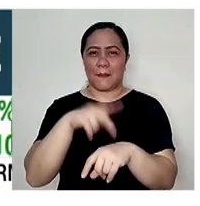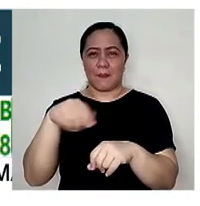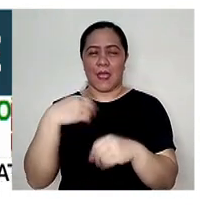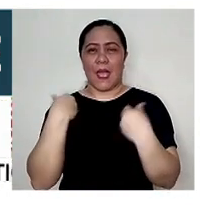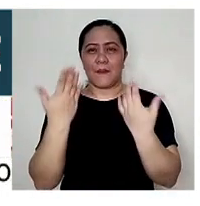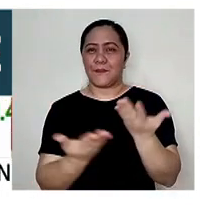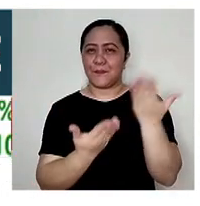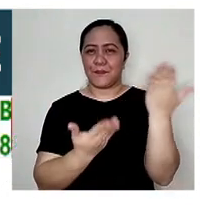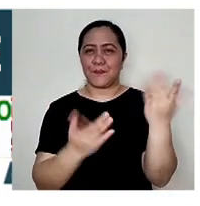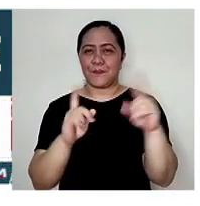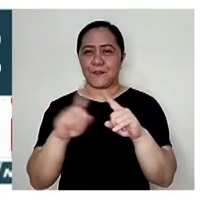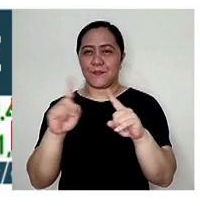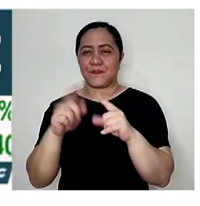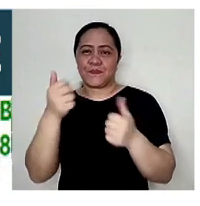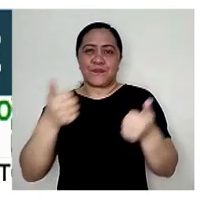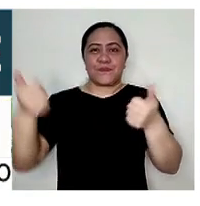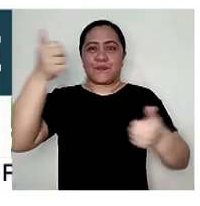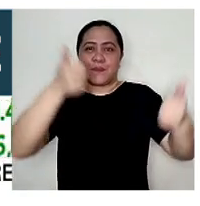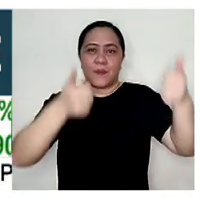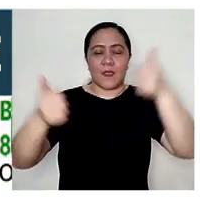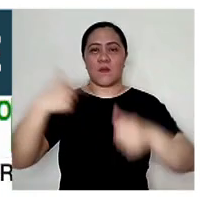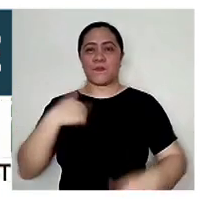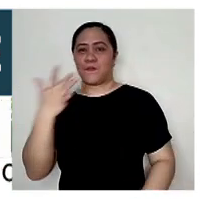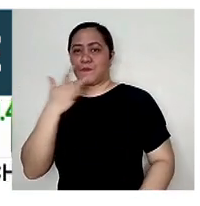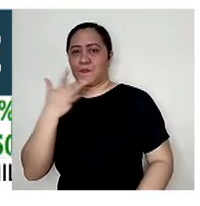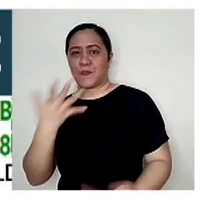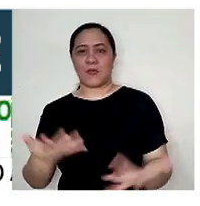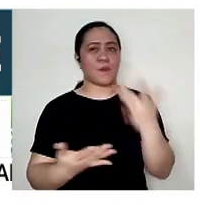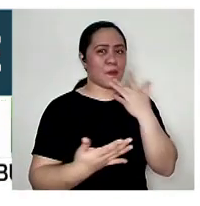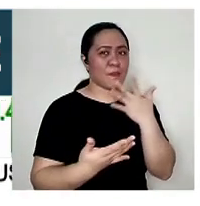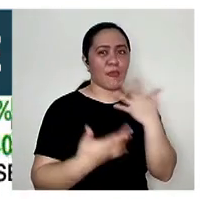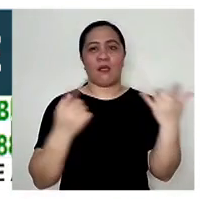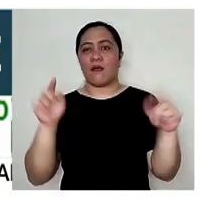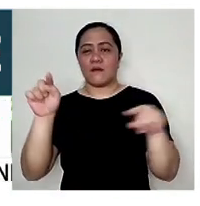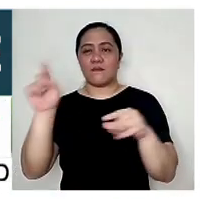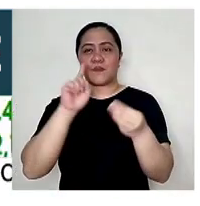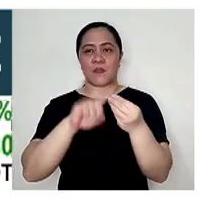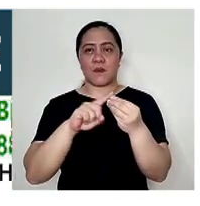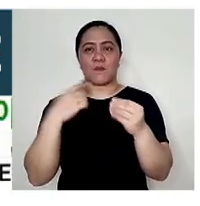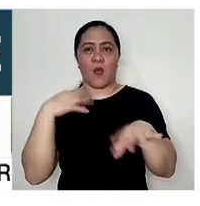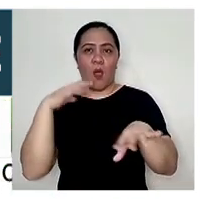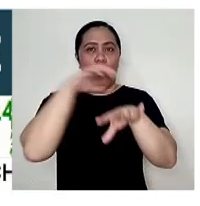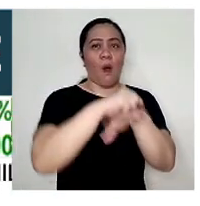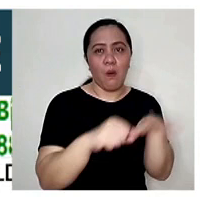heads of state saying that they prefer one country's development over the other. What are your thoughts on